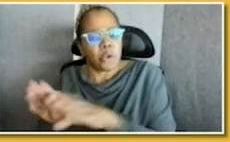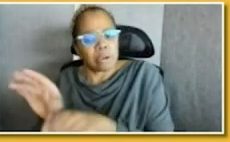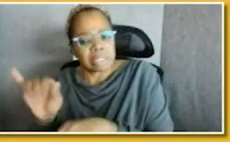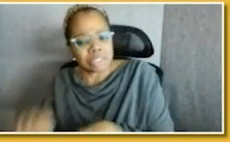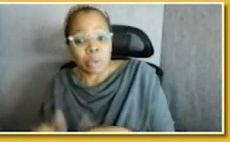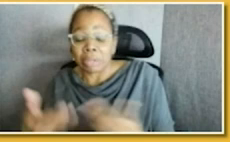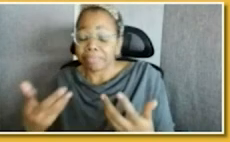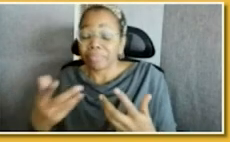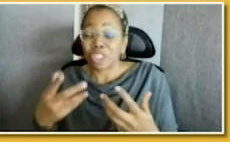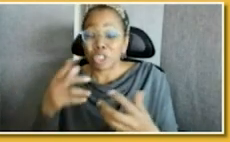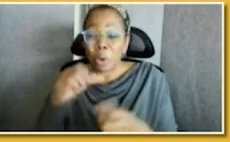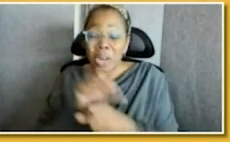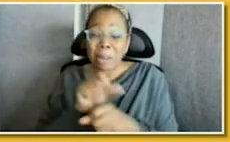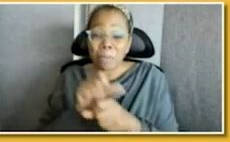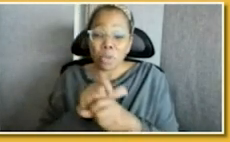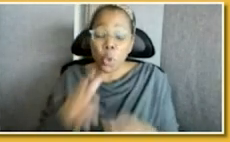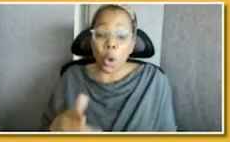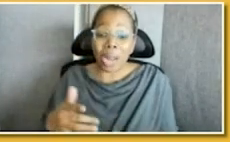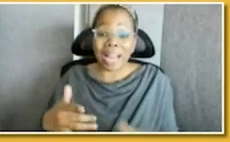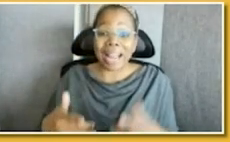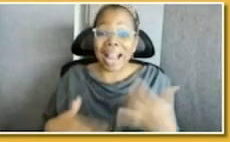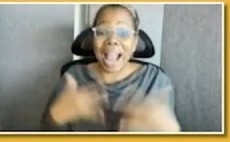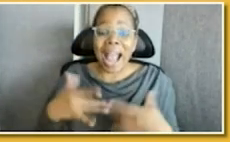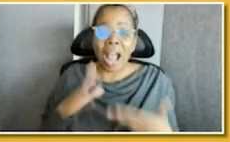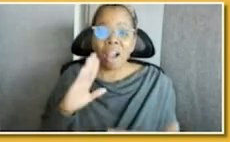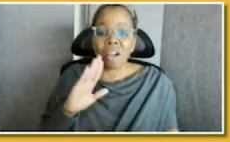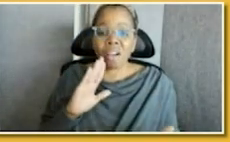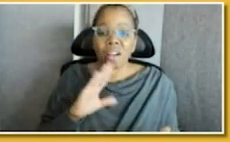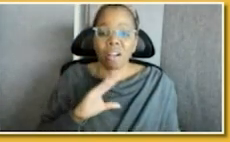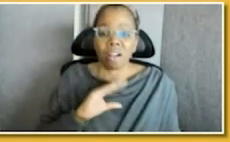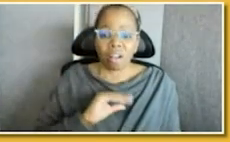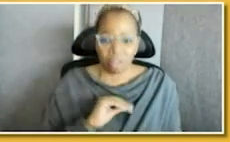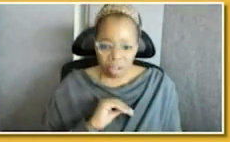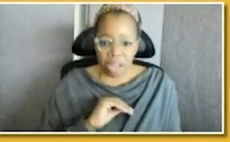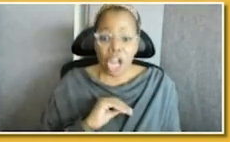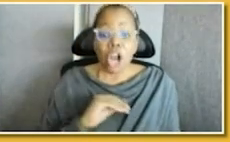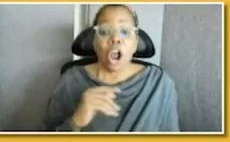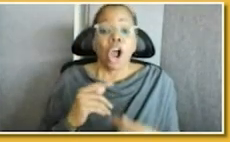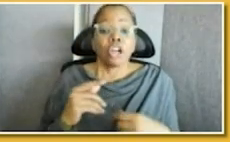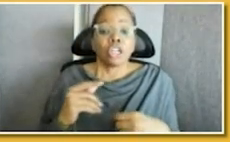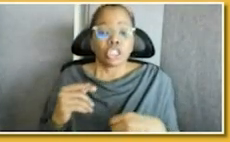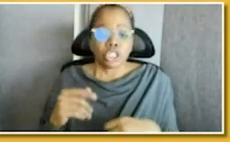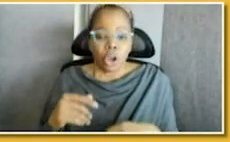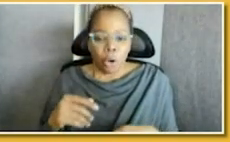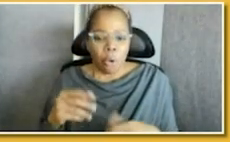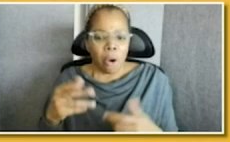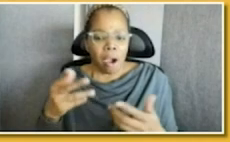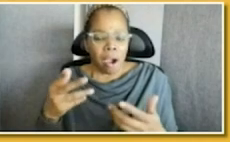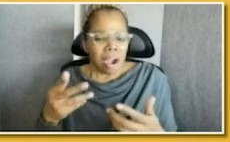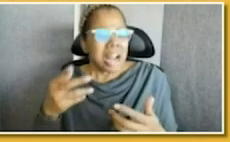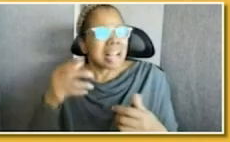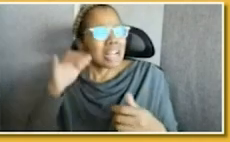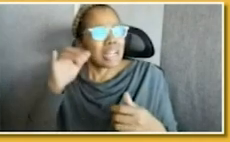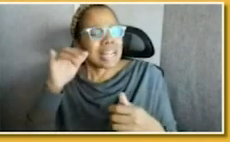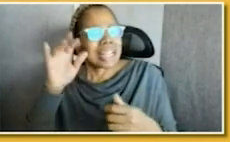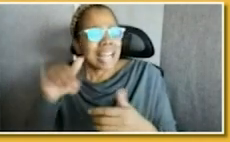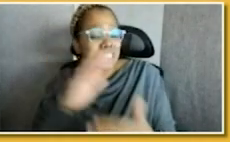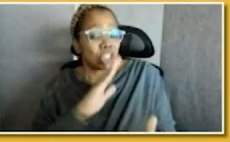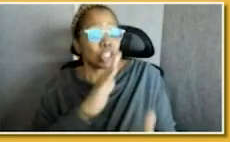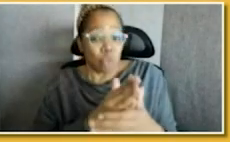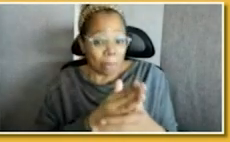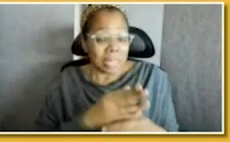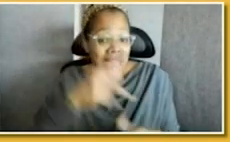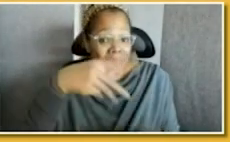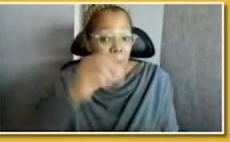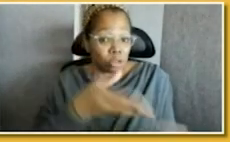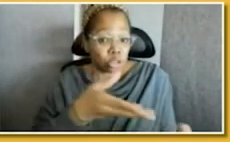biggest hit. So disrupting the postal network is another thing. And then the livelihood of the employees, you know, some of the things like